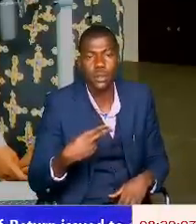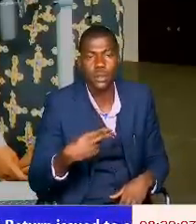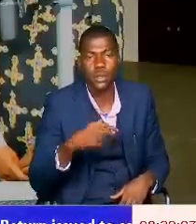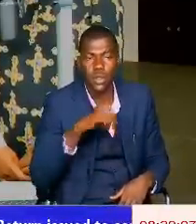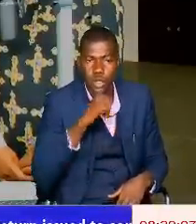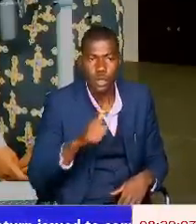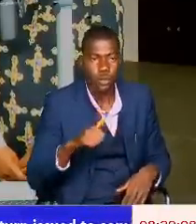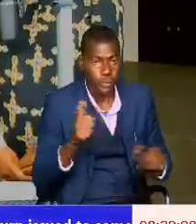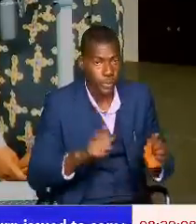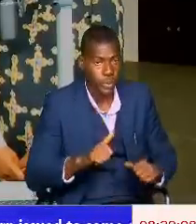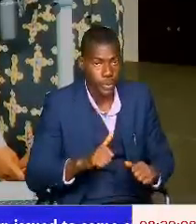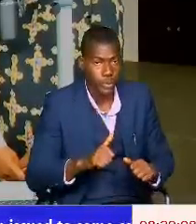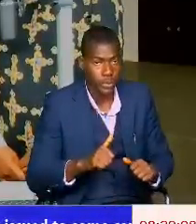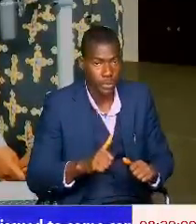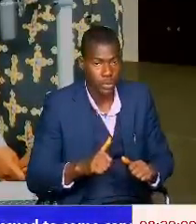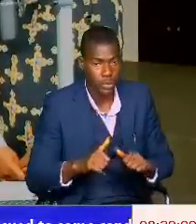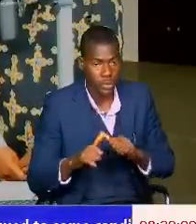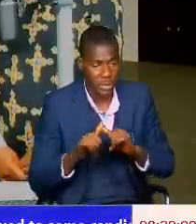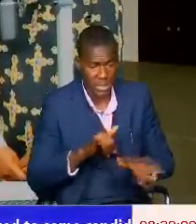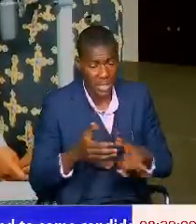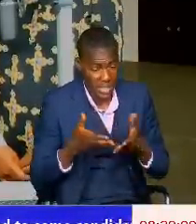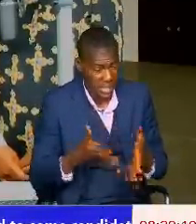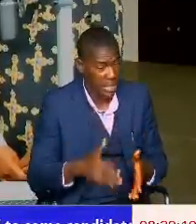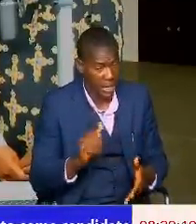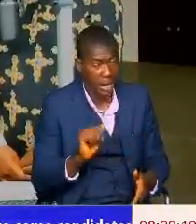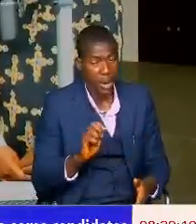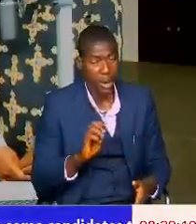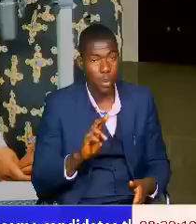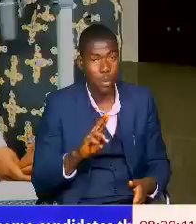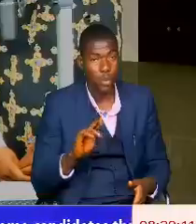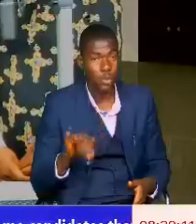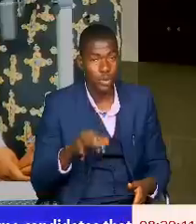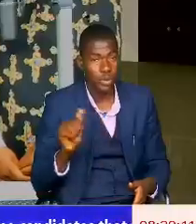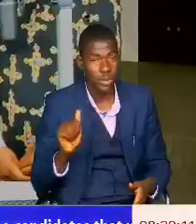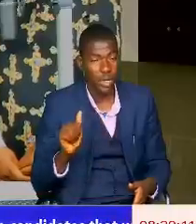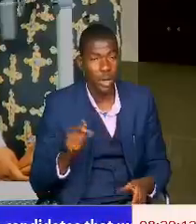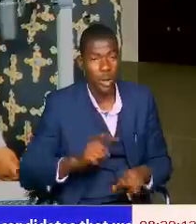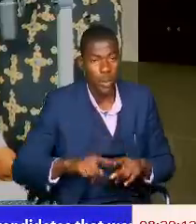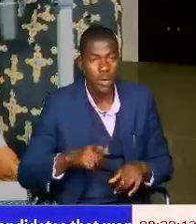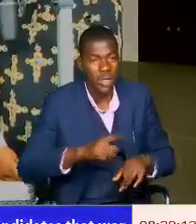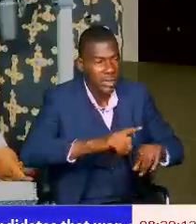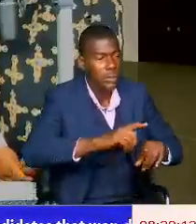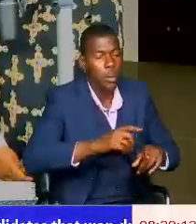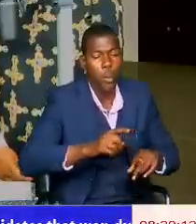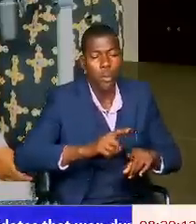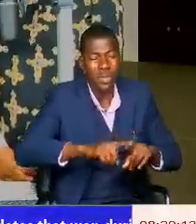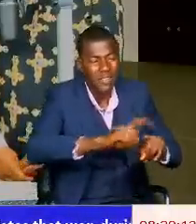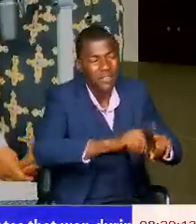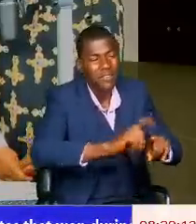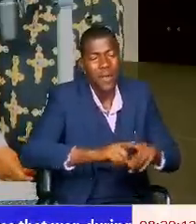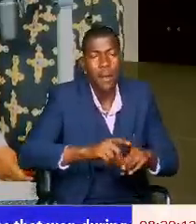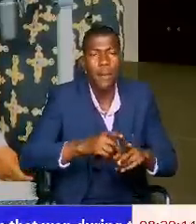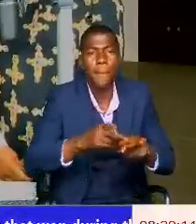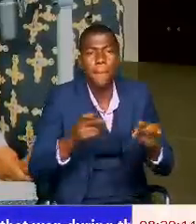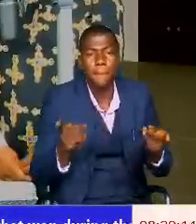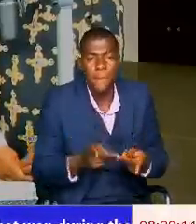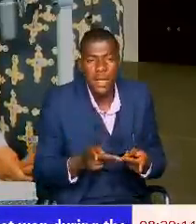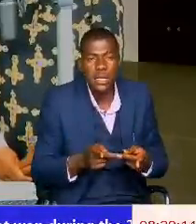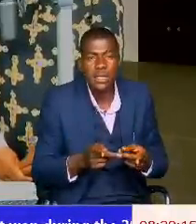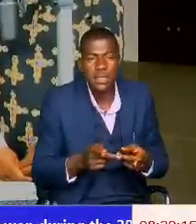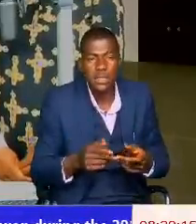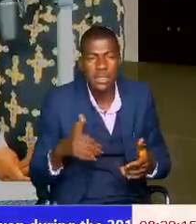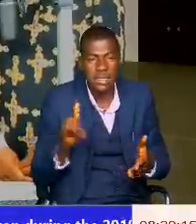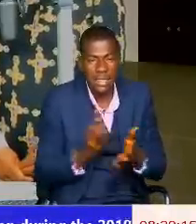stay for Abuja proper. But all these adjoining neighborhoods